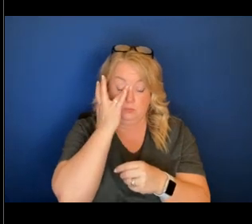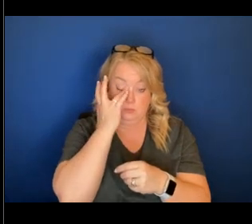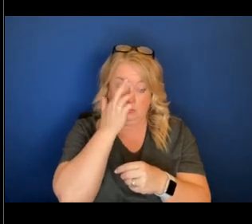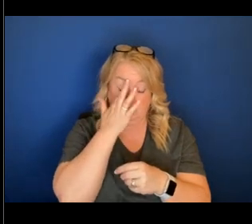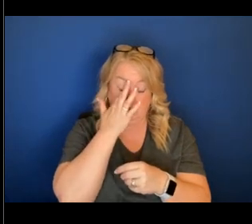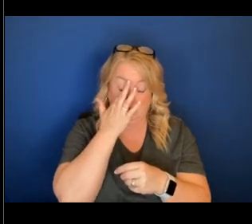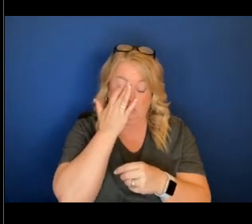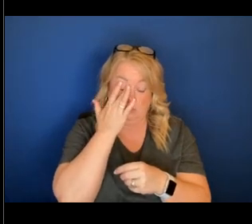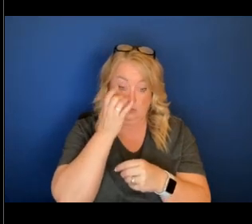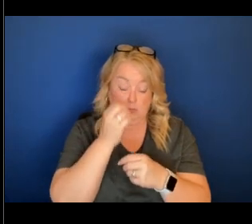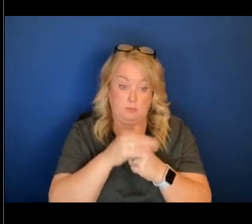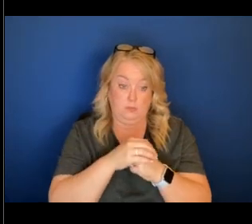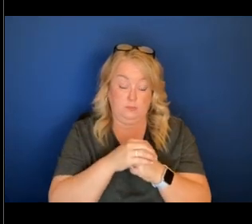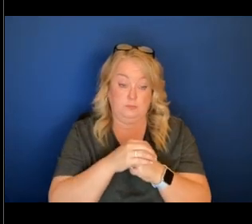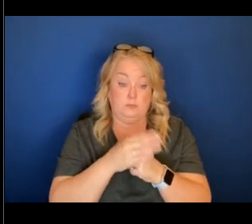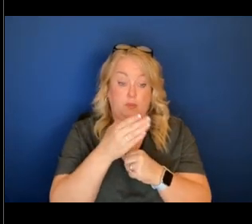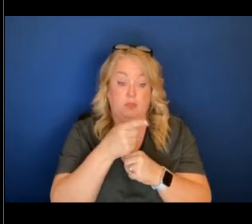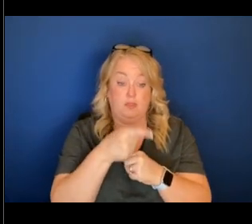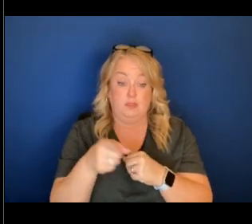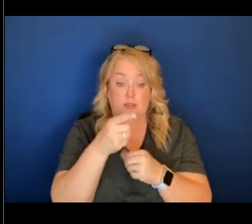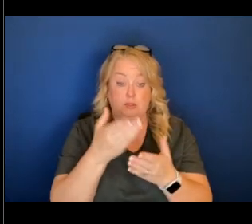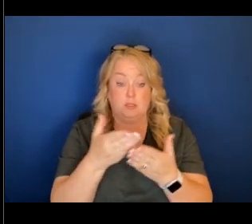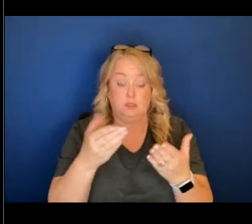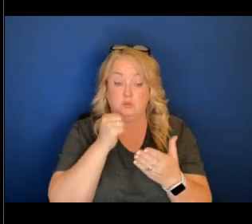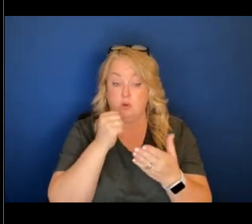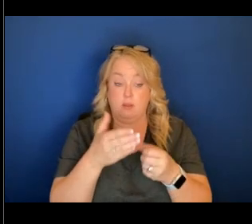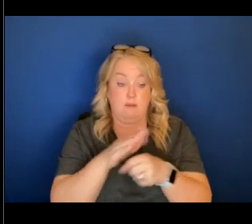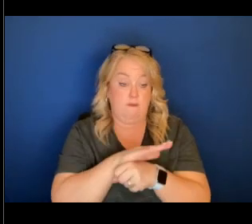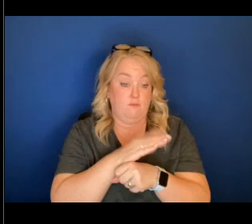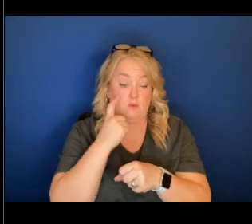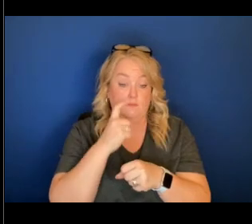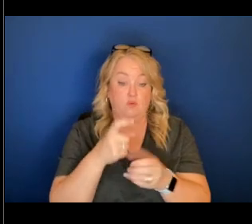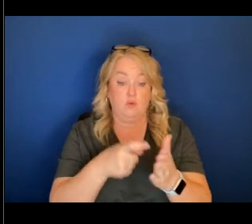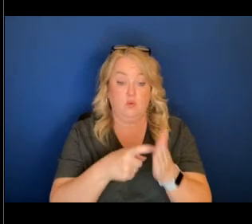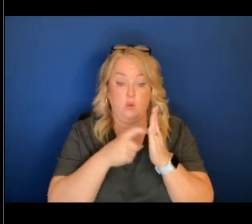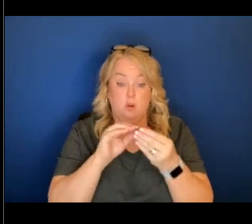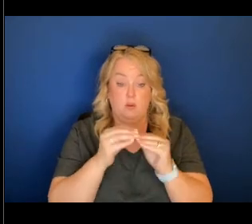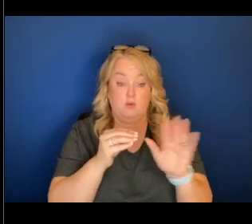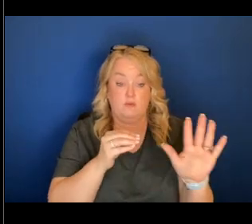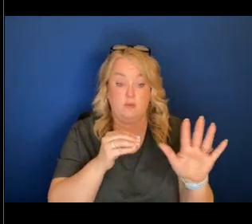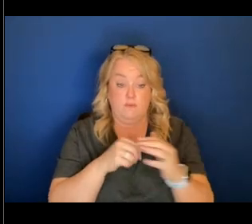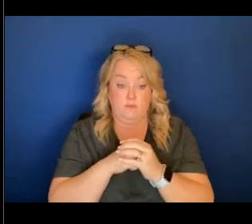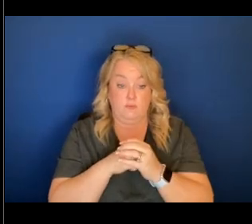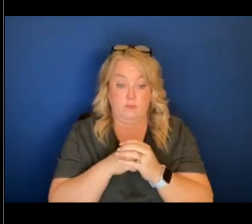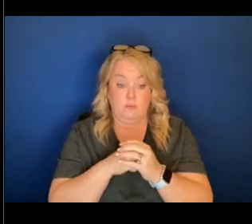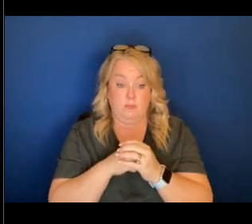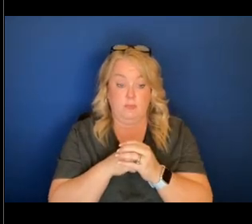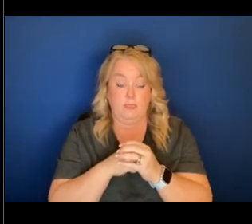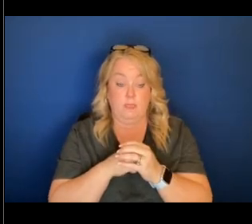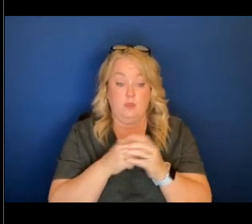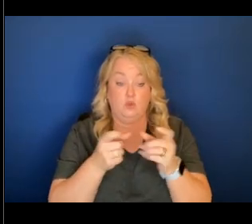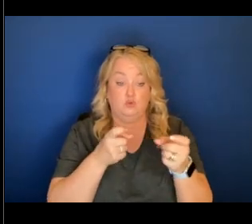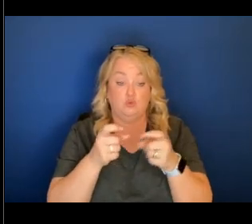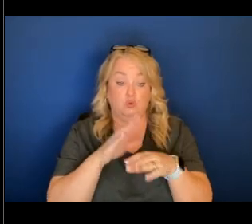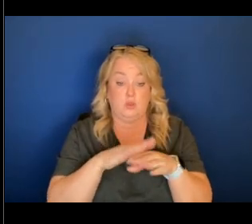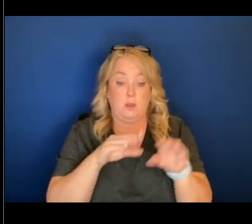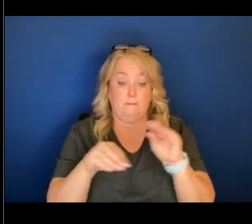Controls, the following items are not covered under requirement 5. Controls on